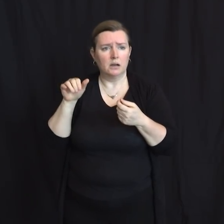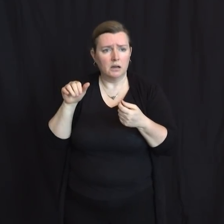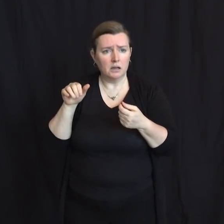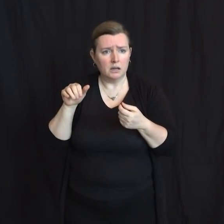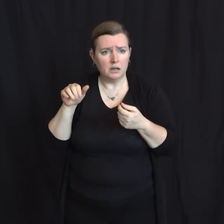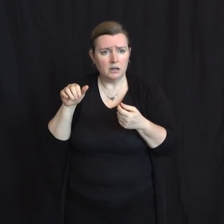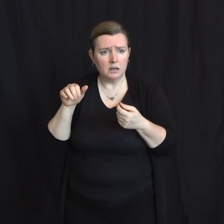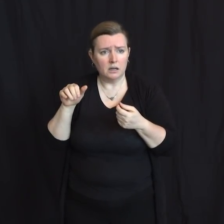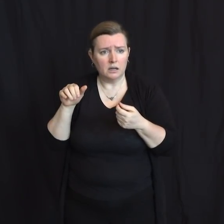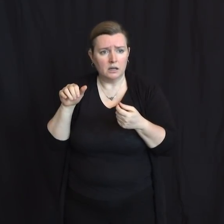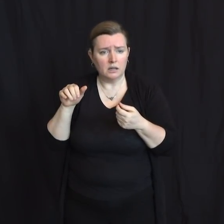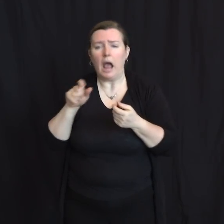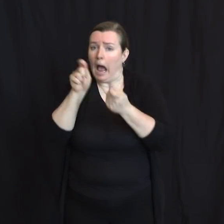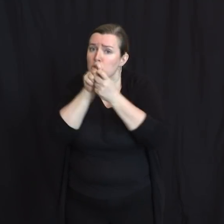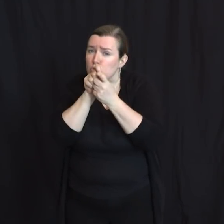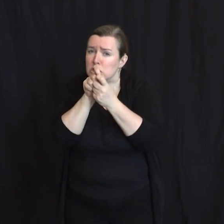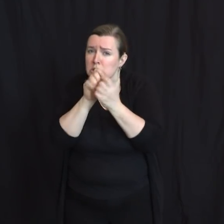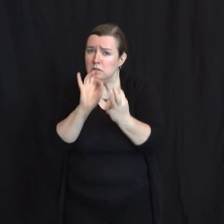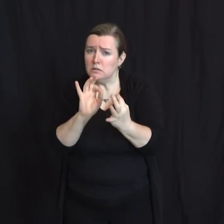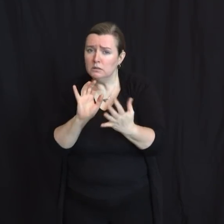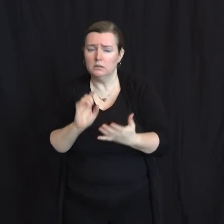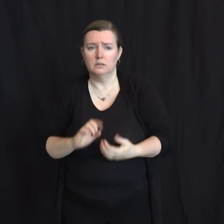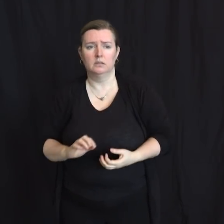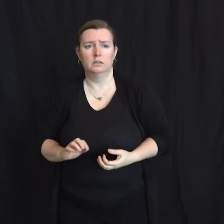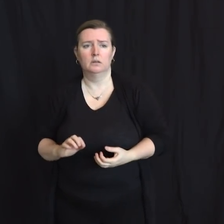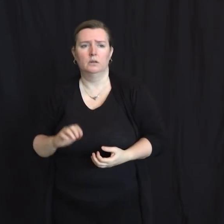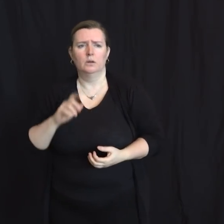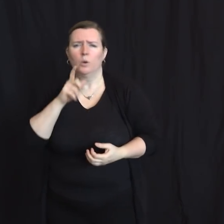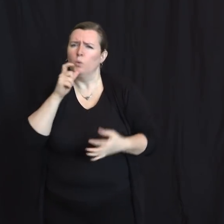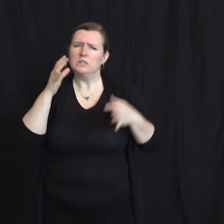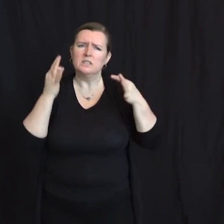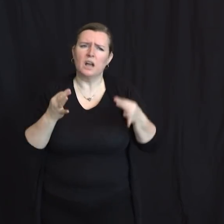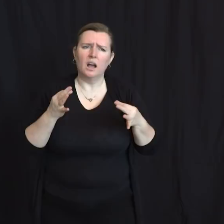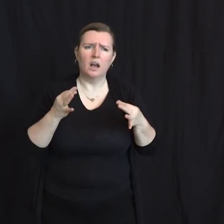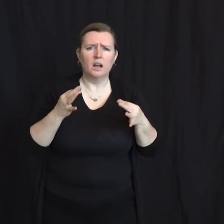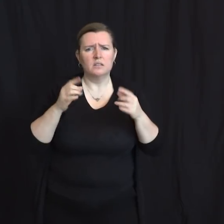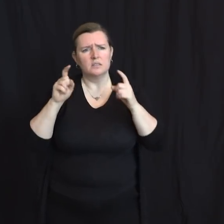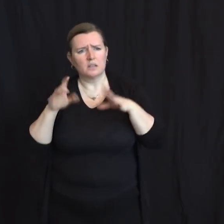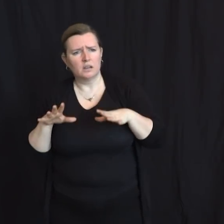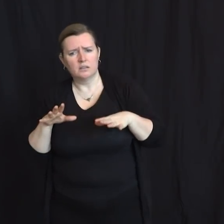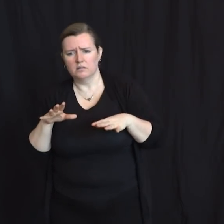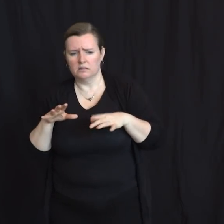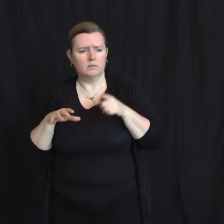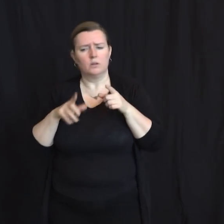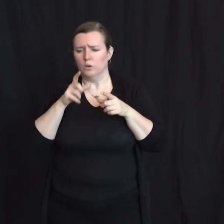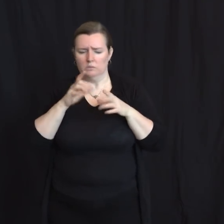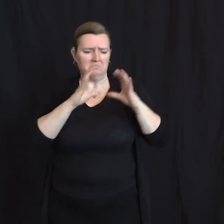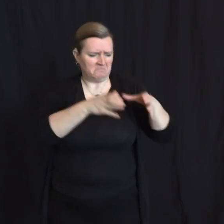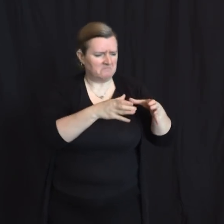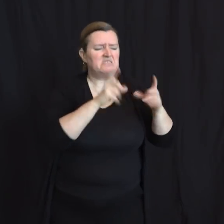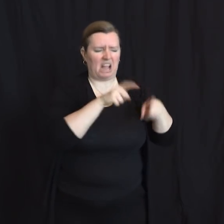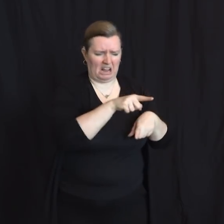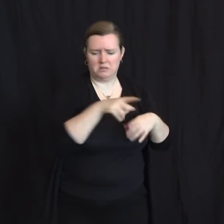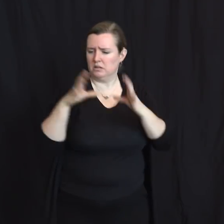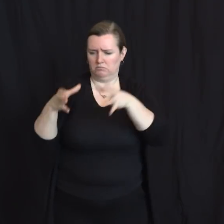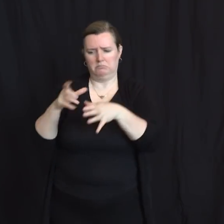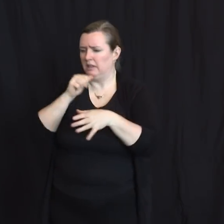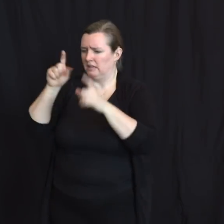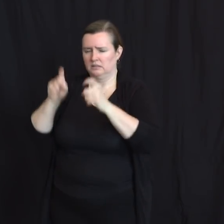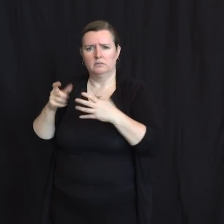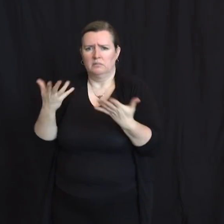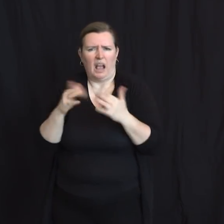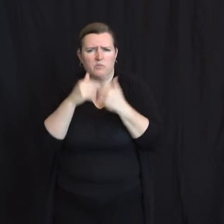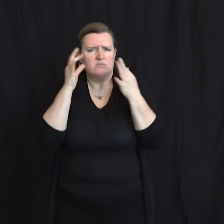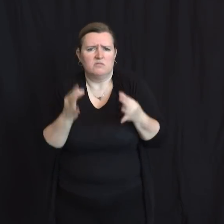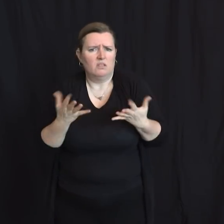gets these saliva tests, where they're being used? And Governor, question for you. Earlier this week, Governor Wolf in Pennsylvania rolled out